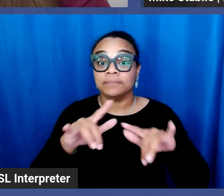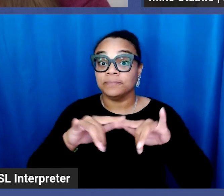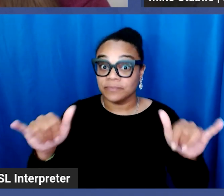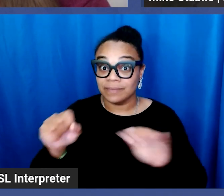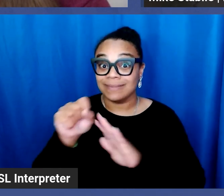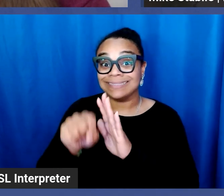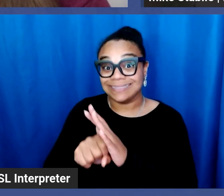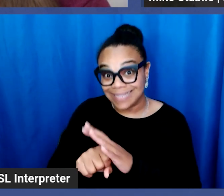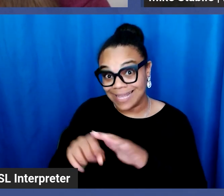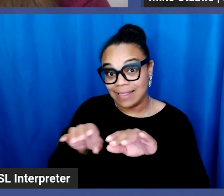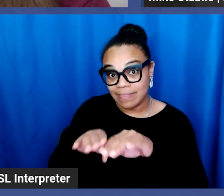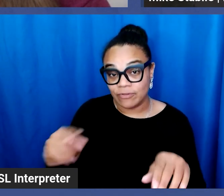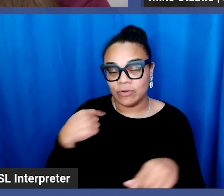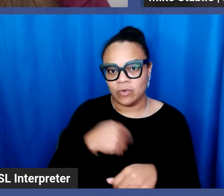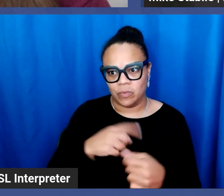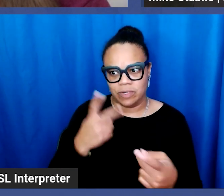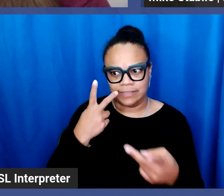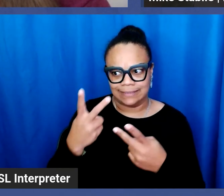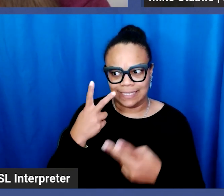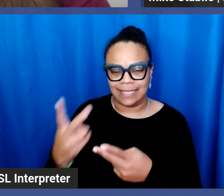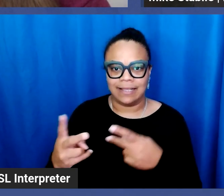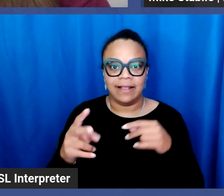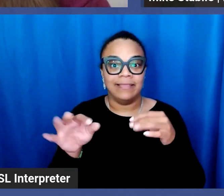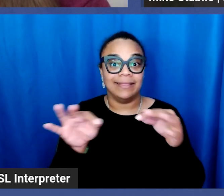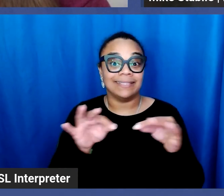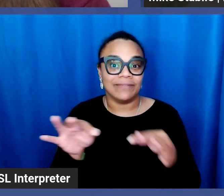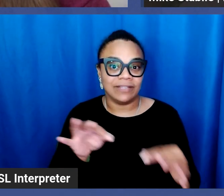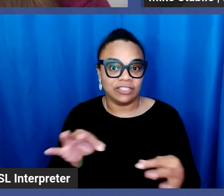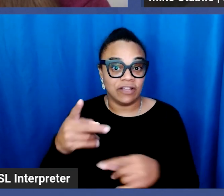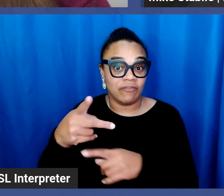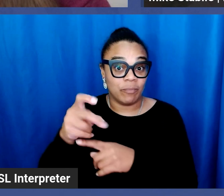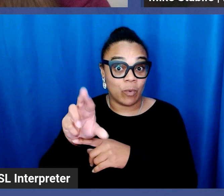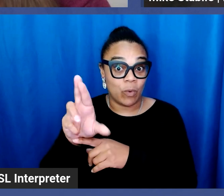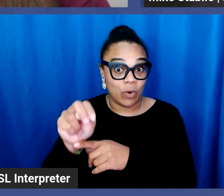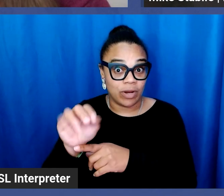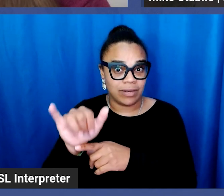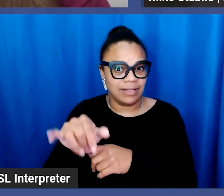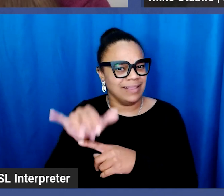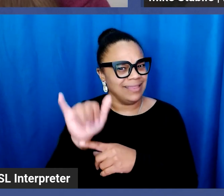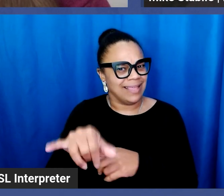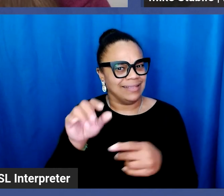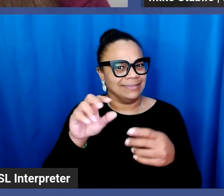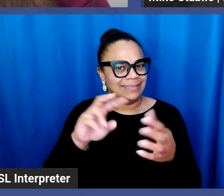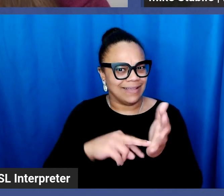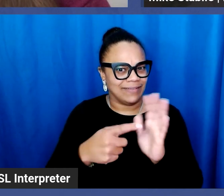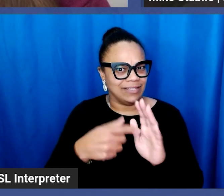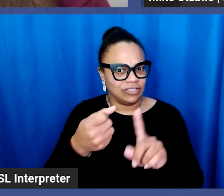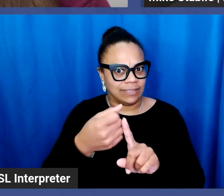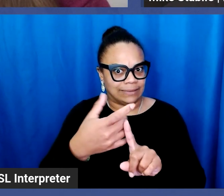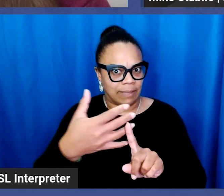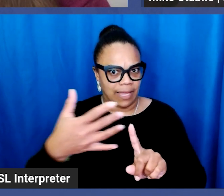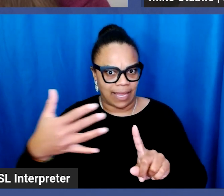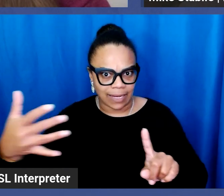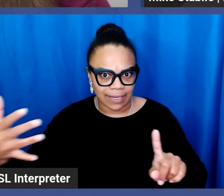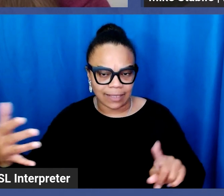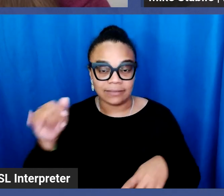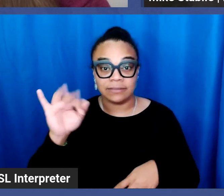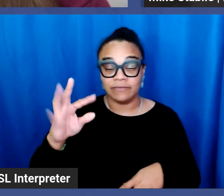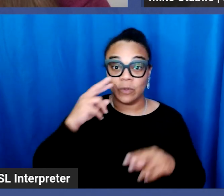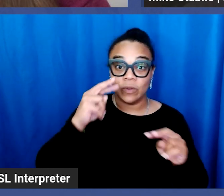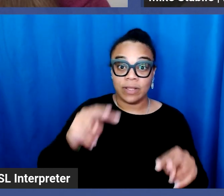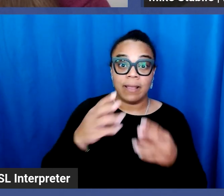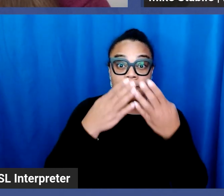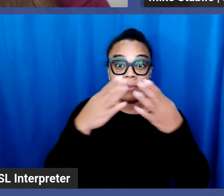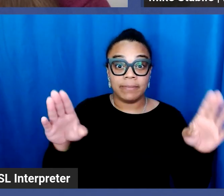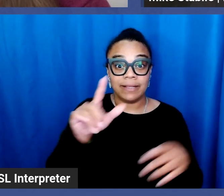what we see is the definition of porn radically expanding, right? So if you look at the debates over public libraries